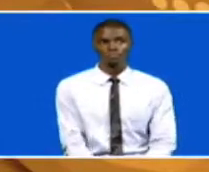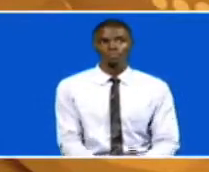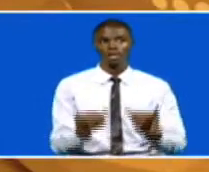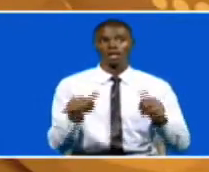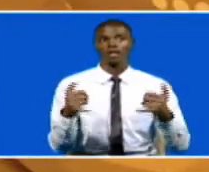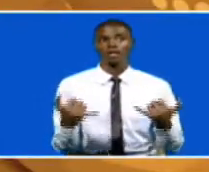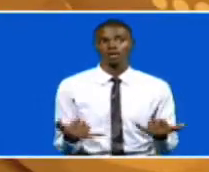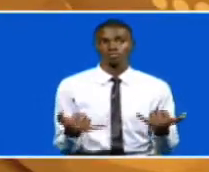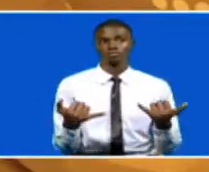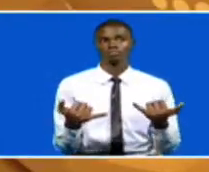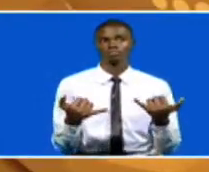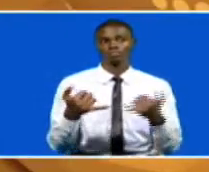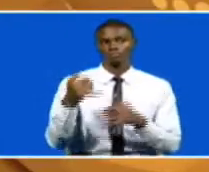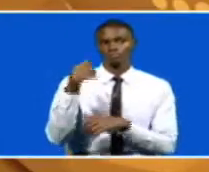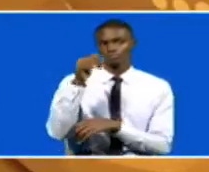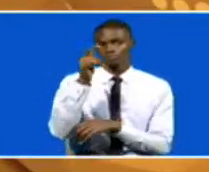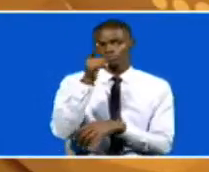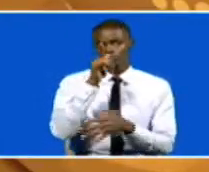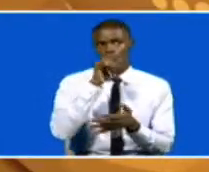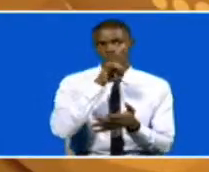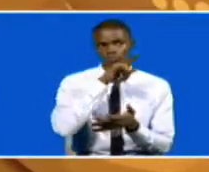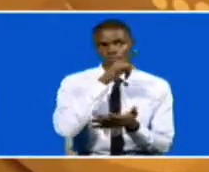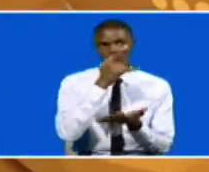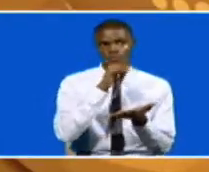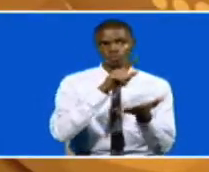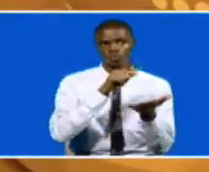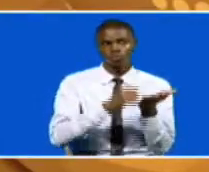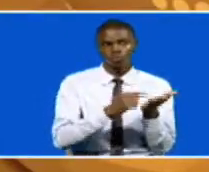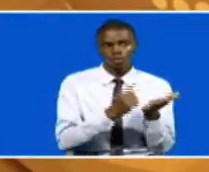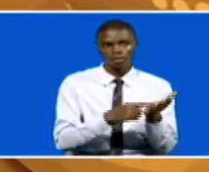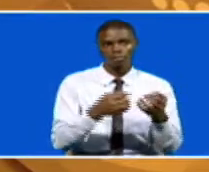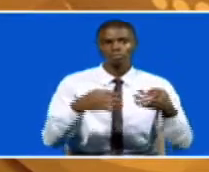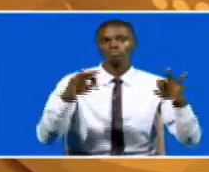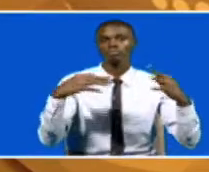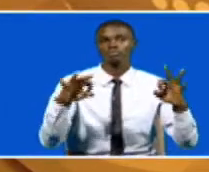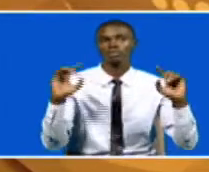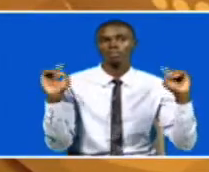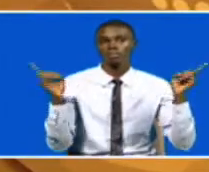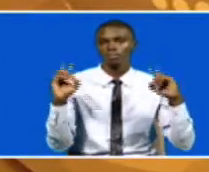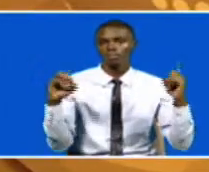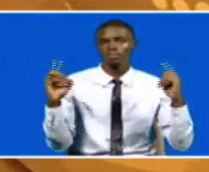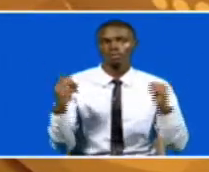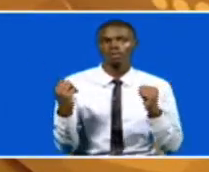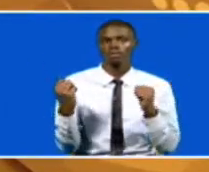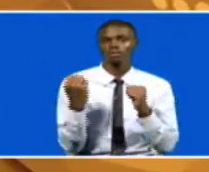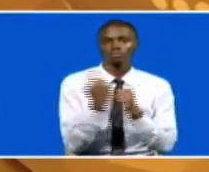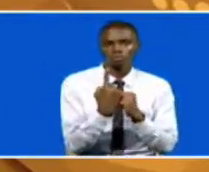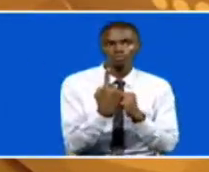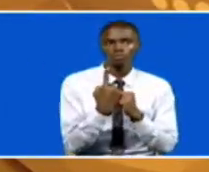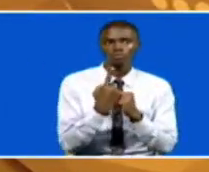Na mamlaka ya Uganda imewachilia huru wafugaji 11 wa Kenya waliokamatwa